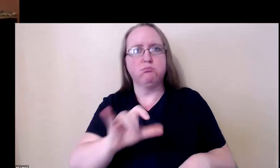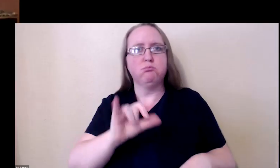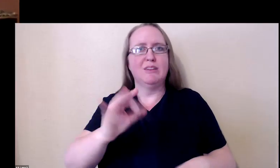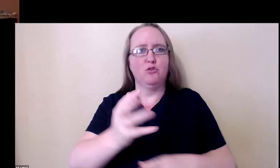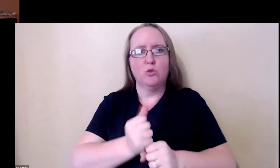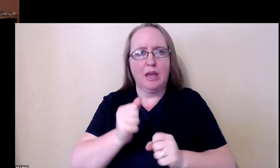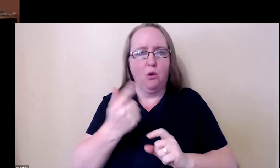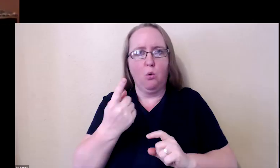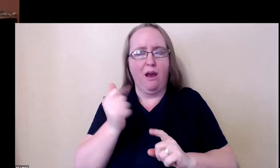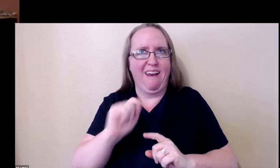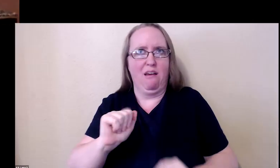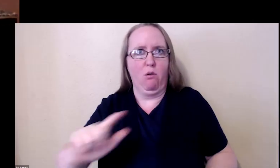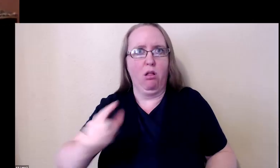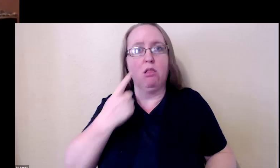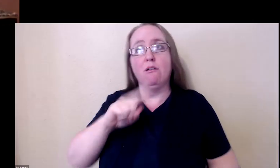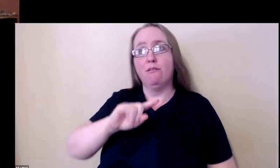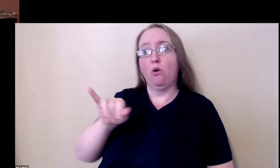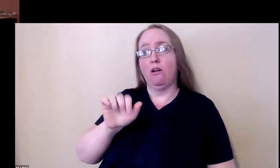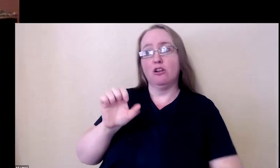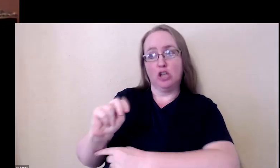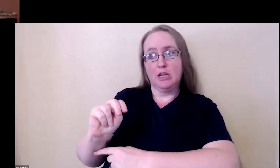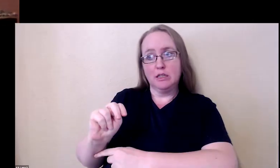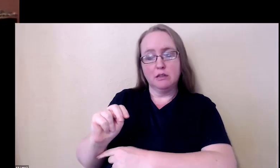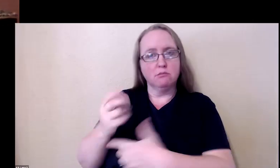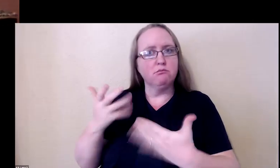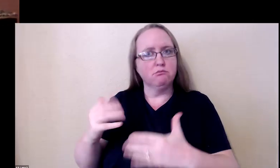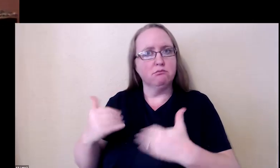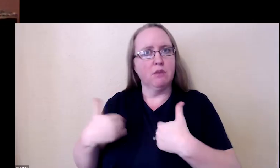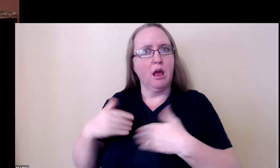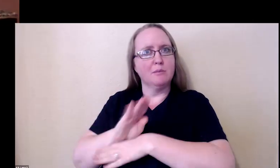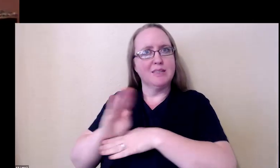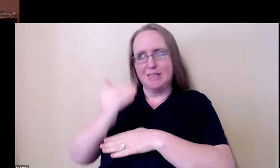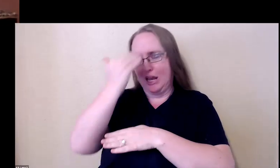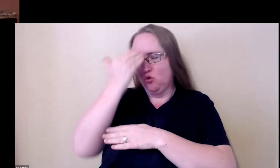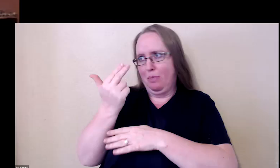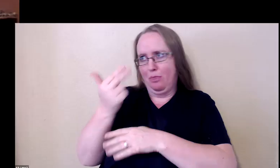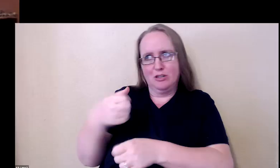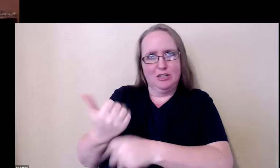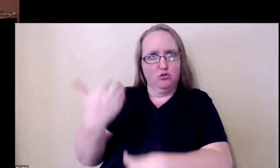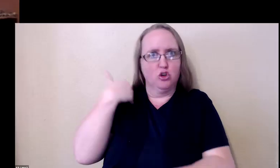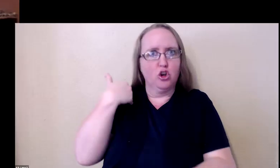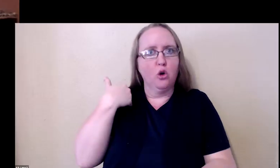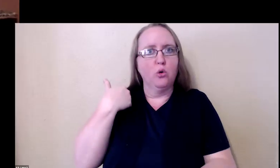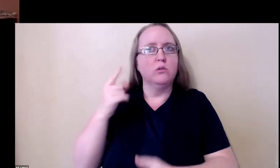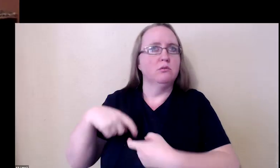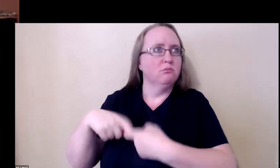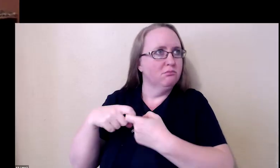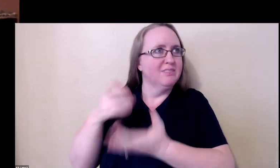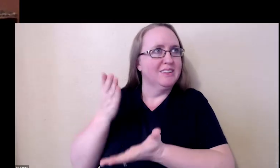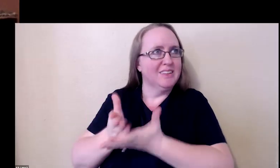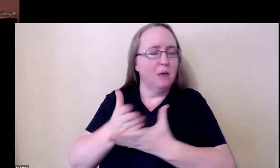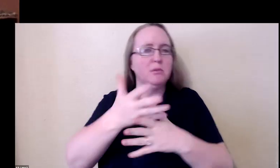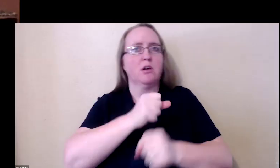for Jason, he was in business. I knew him 13 years ago. He stopped and took a